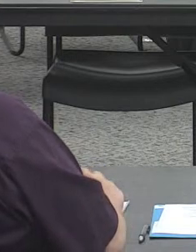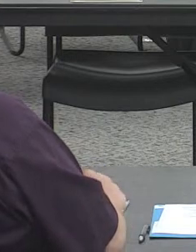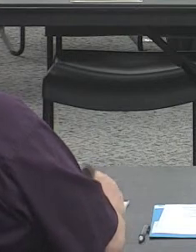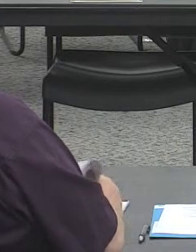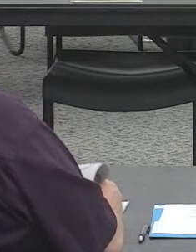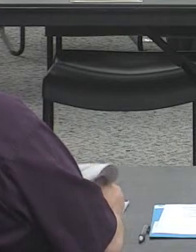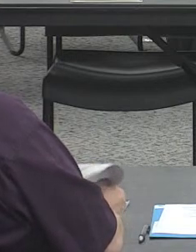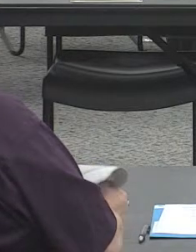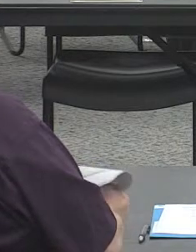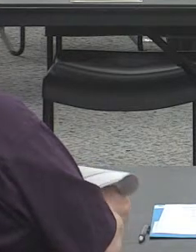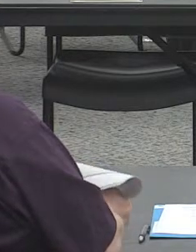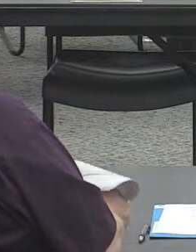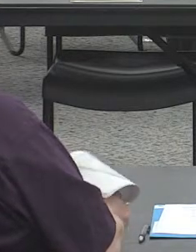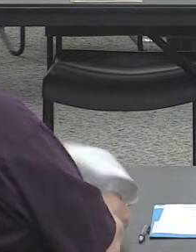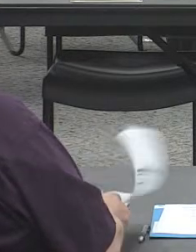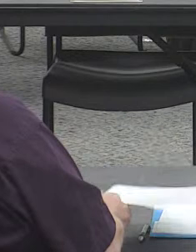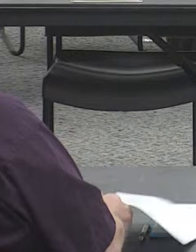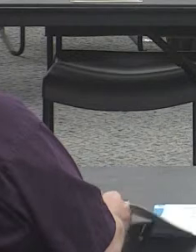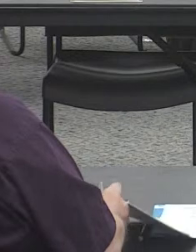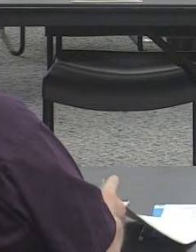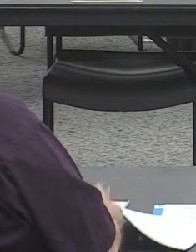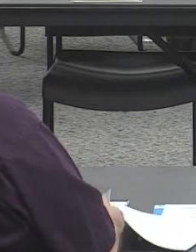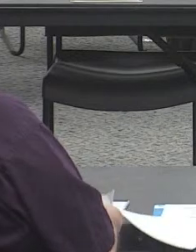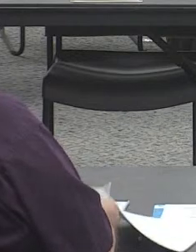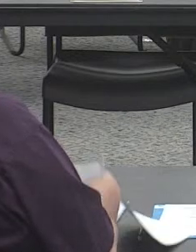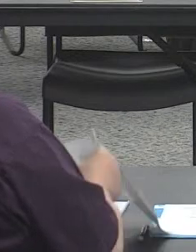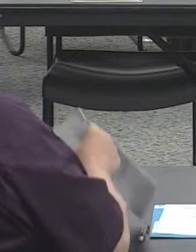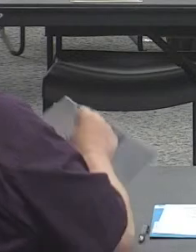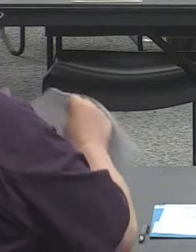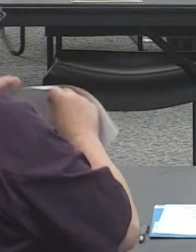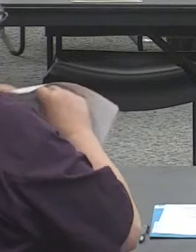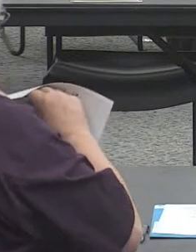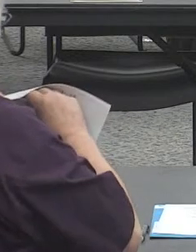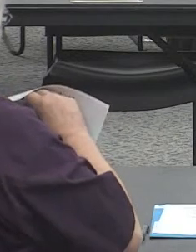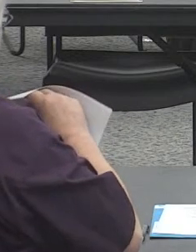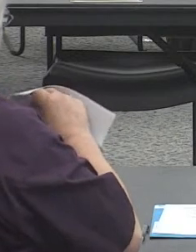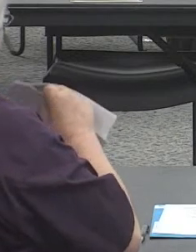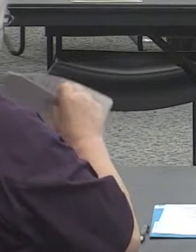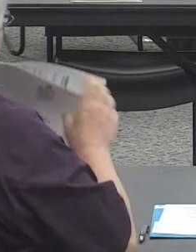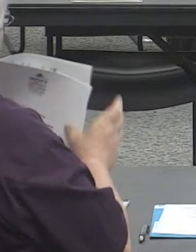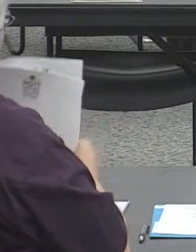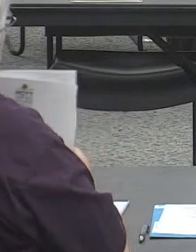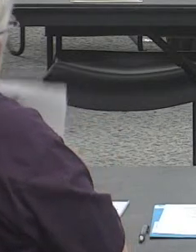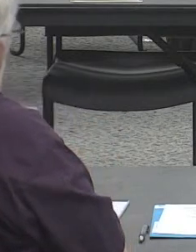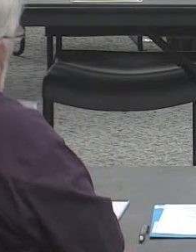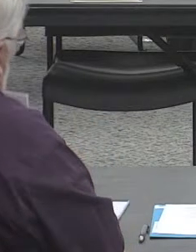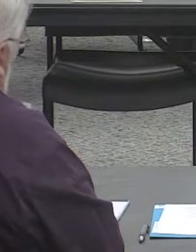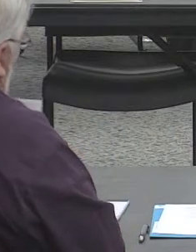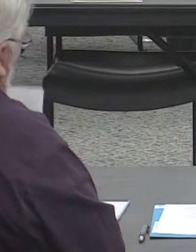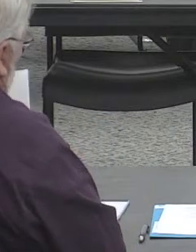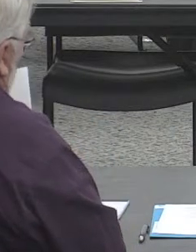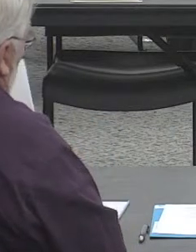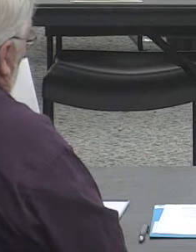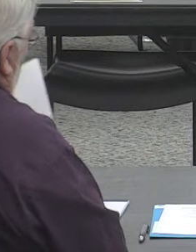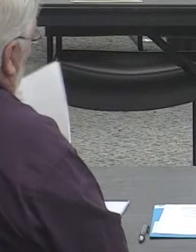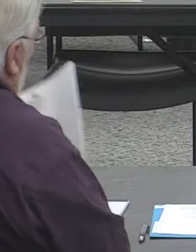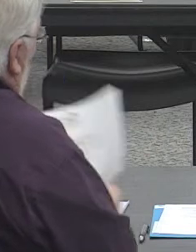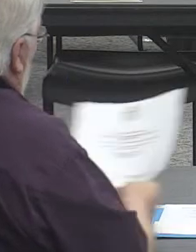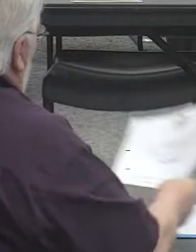about this and about how to address the interim. We went through a full procurement process, and the last